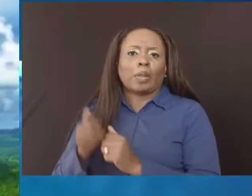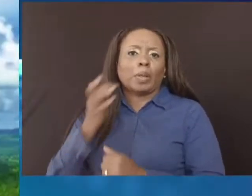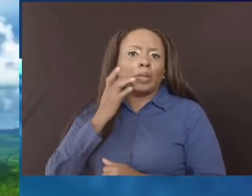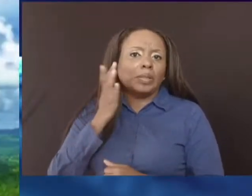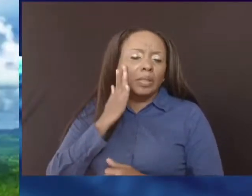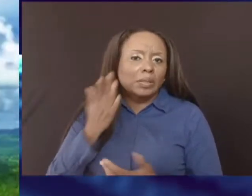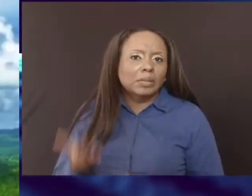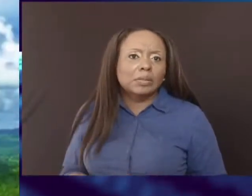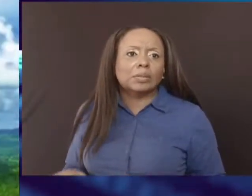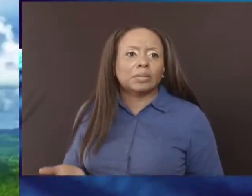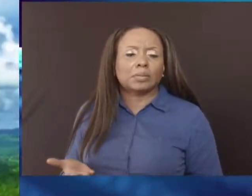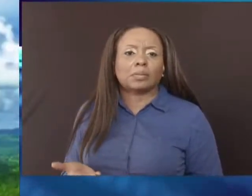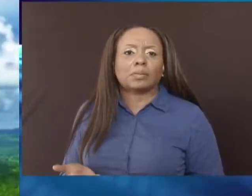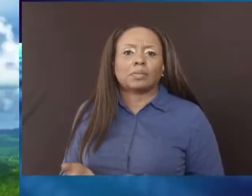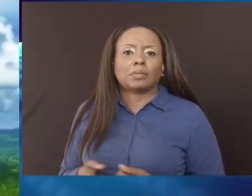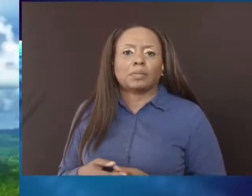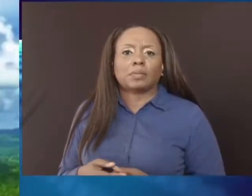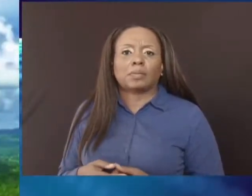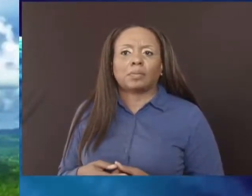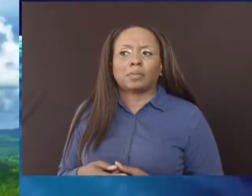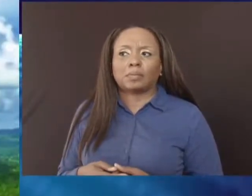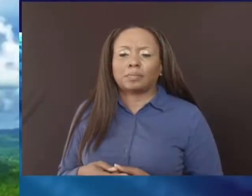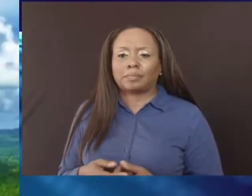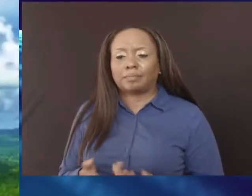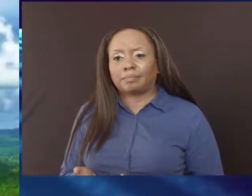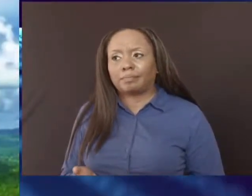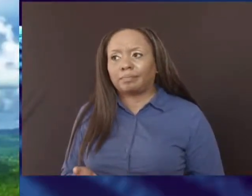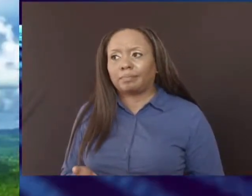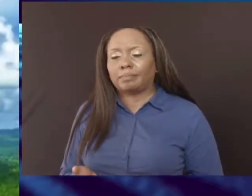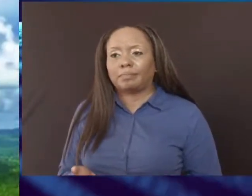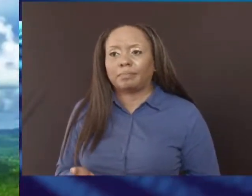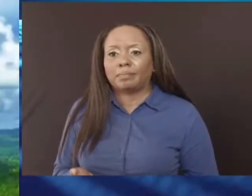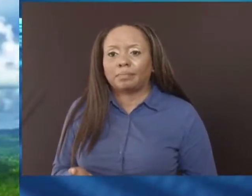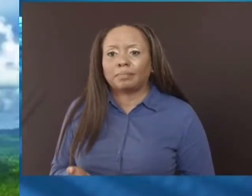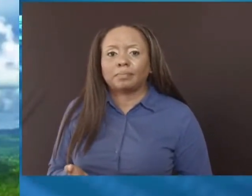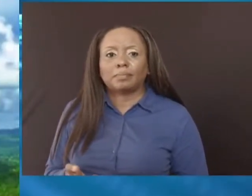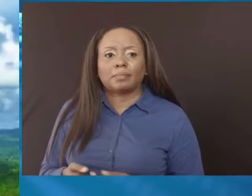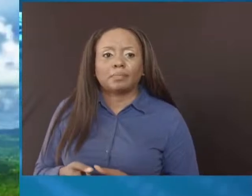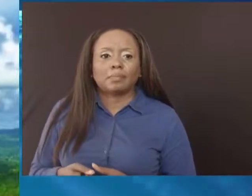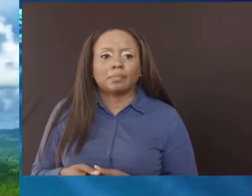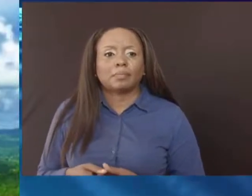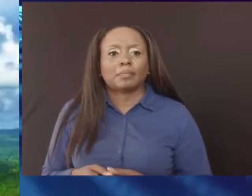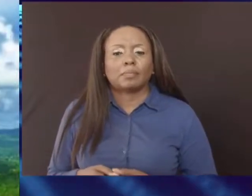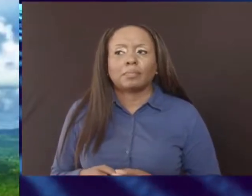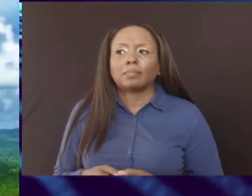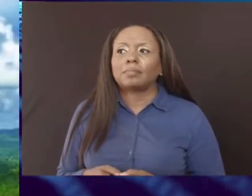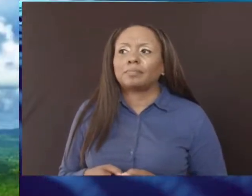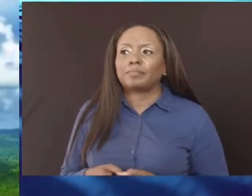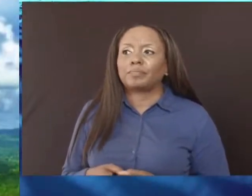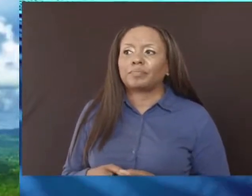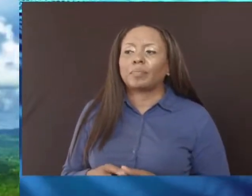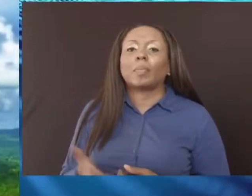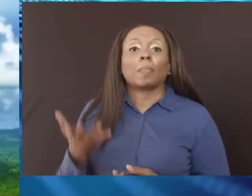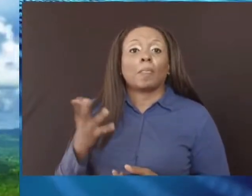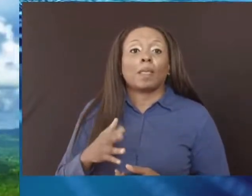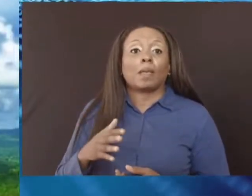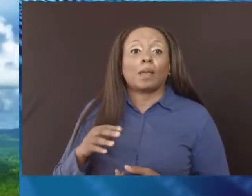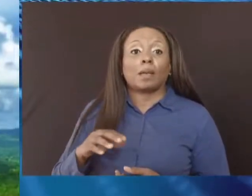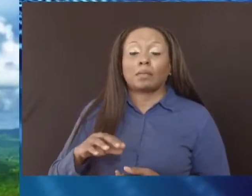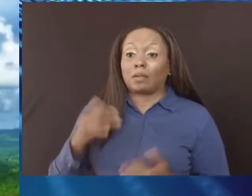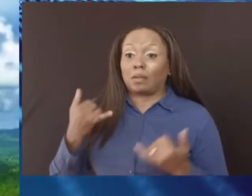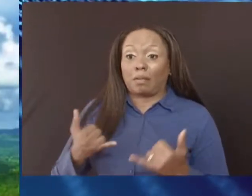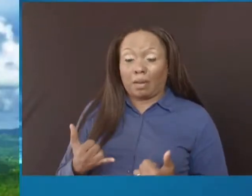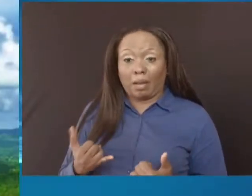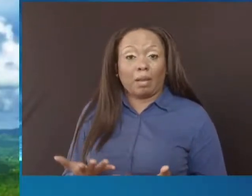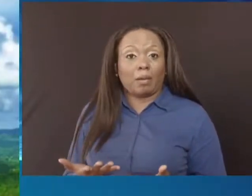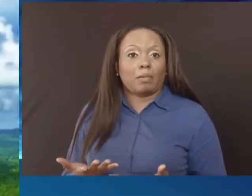that that was happening before. So long and short of your question, that the answer to your question is that at this